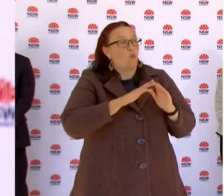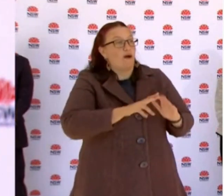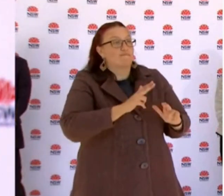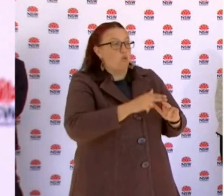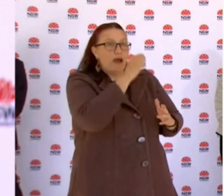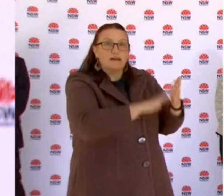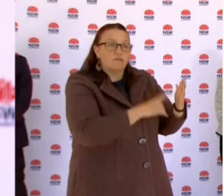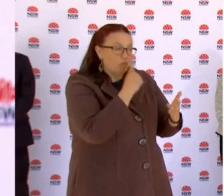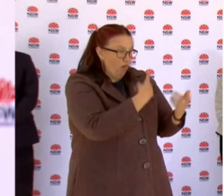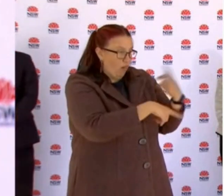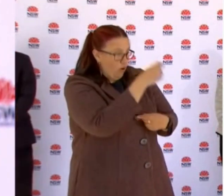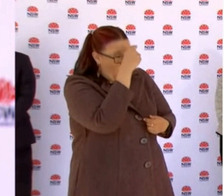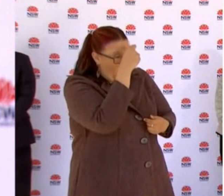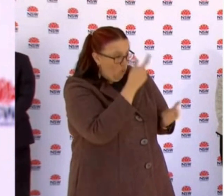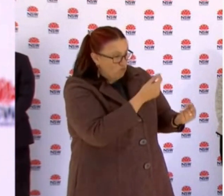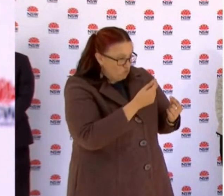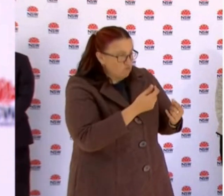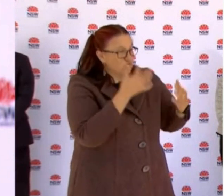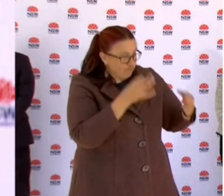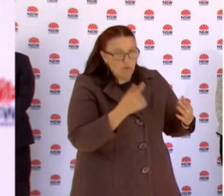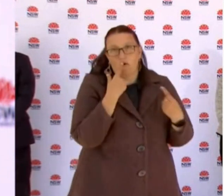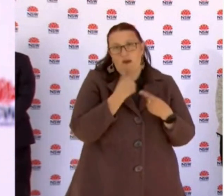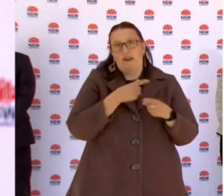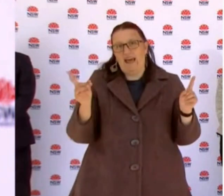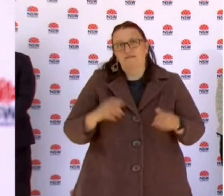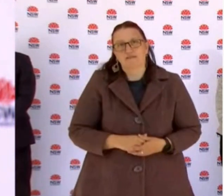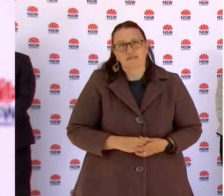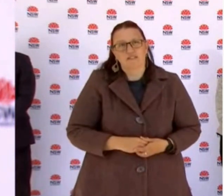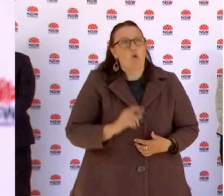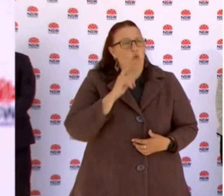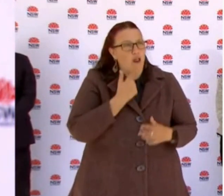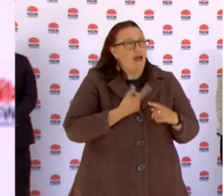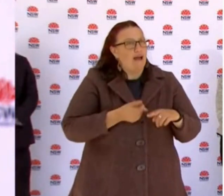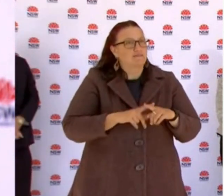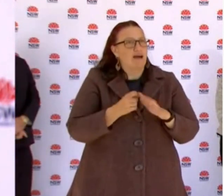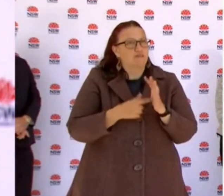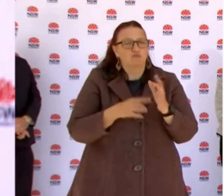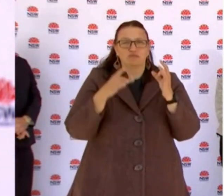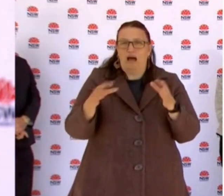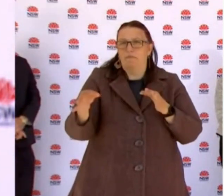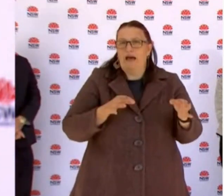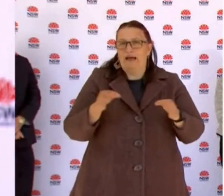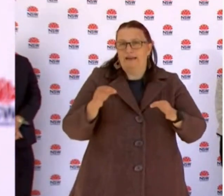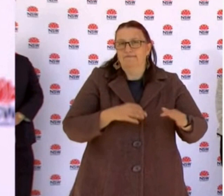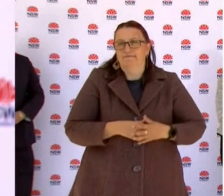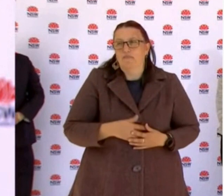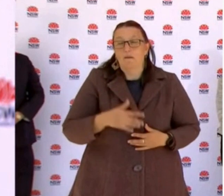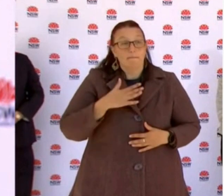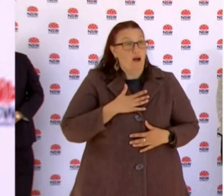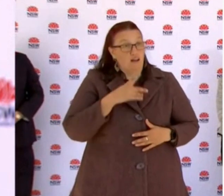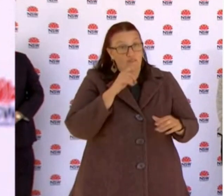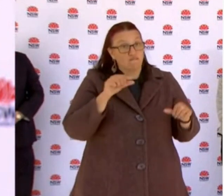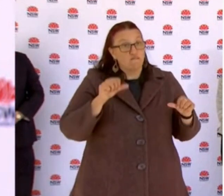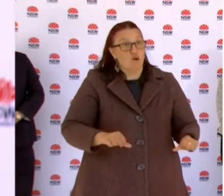experts to be in a position to be able to give us that definitive advice. And you'd expect us to already start planning, which we have. I can confirm my colleagues and I have